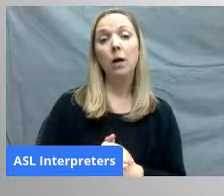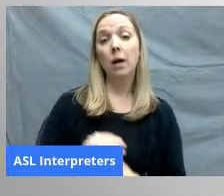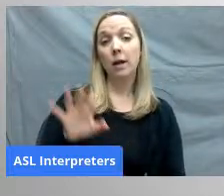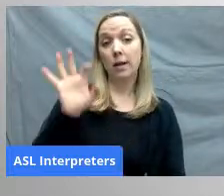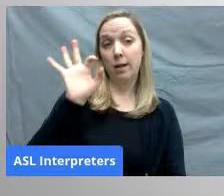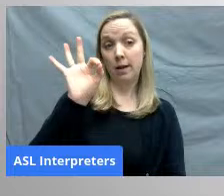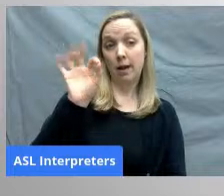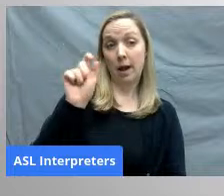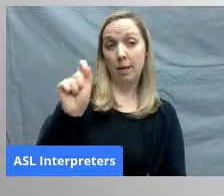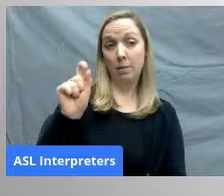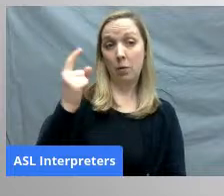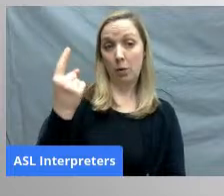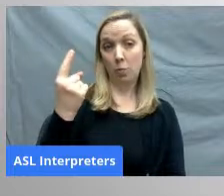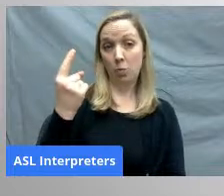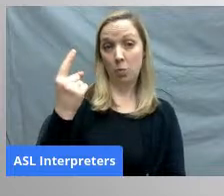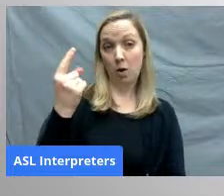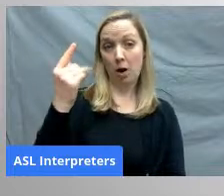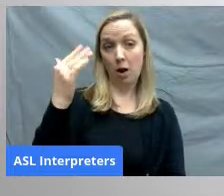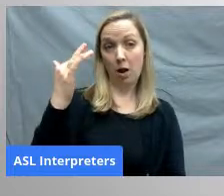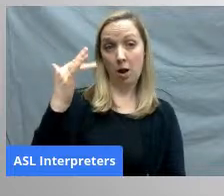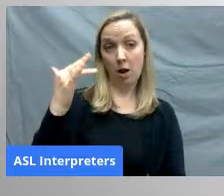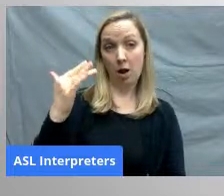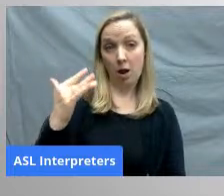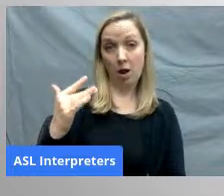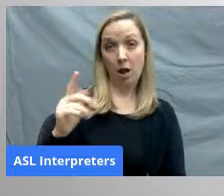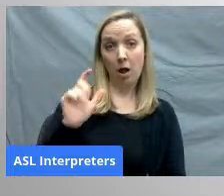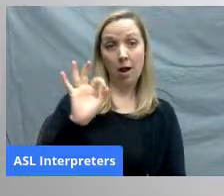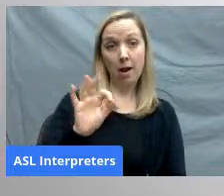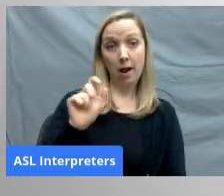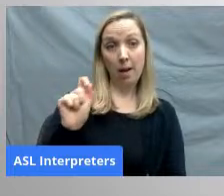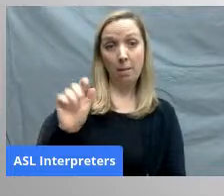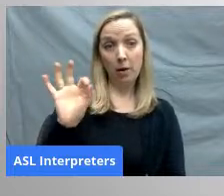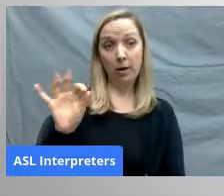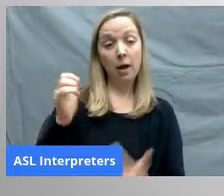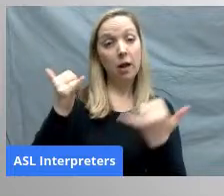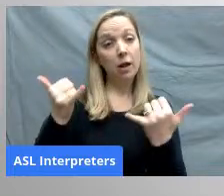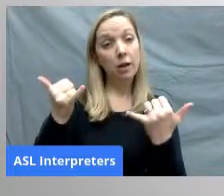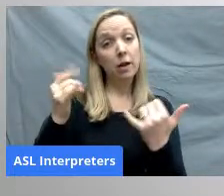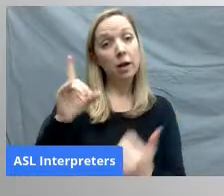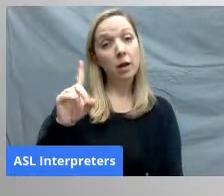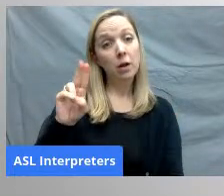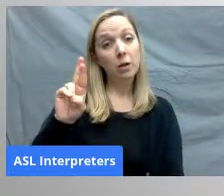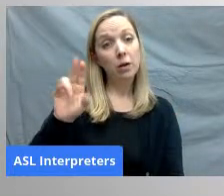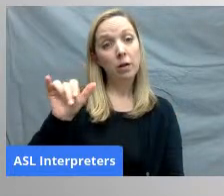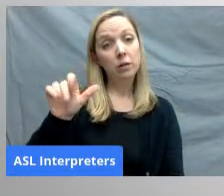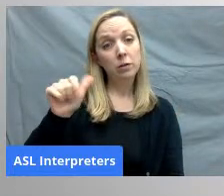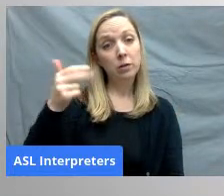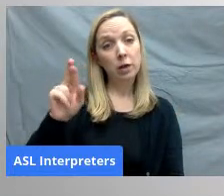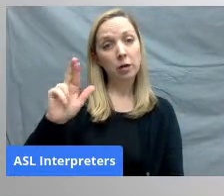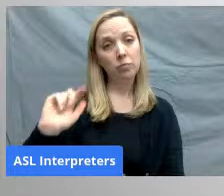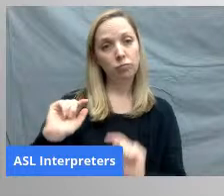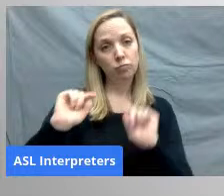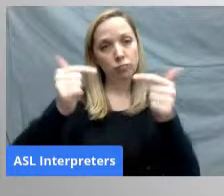9.1 through 9.9. Dr. Yeager, I'm going to turn the floor over to you.